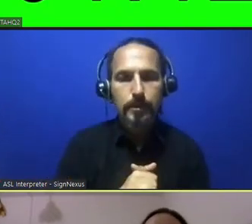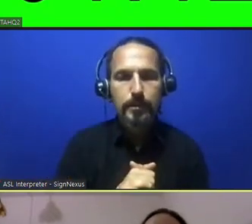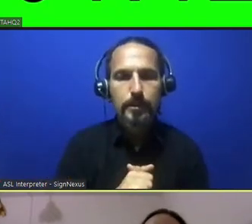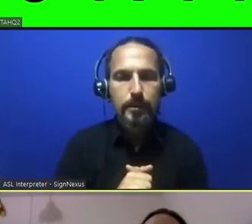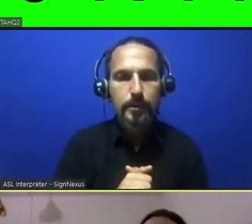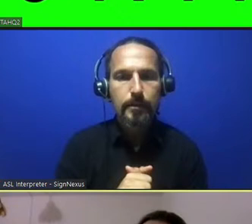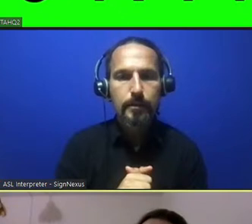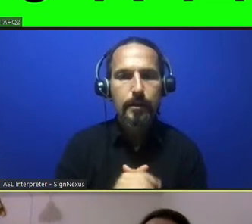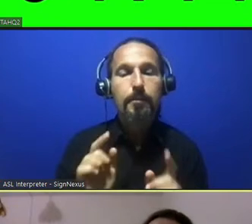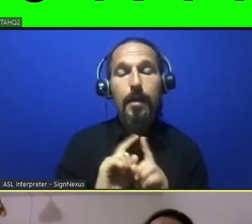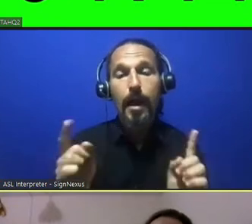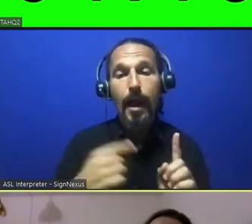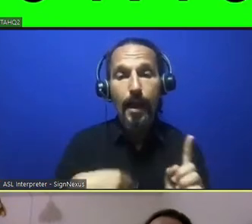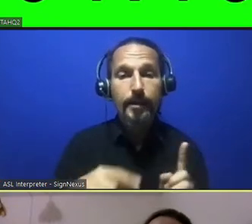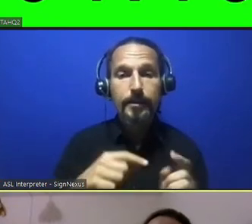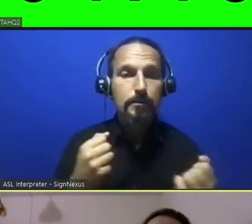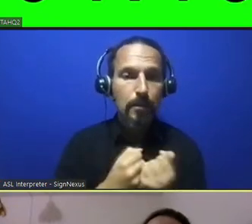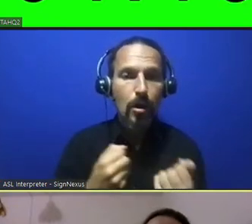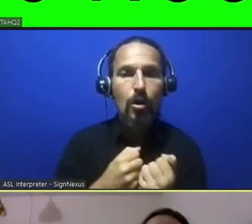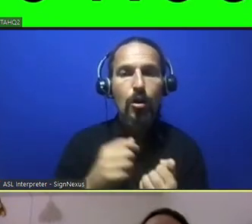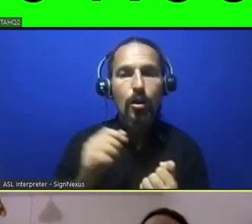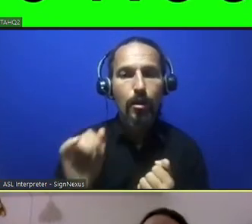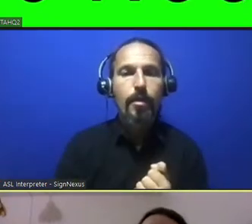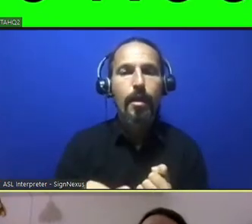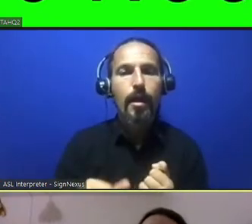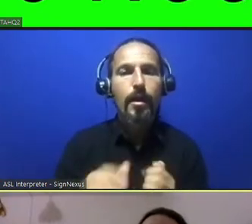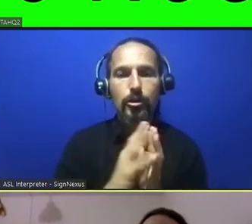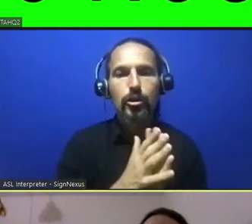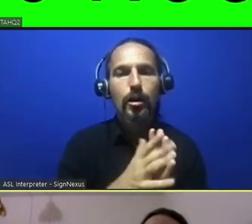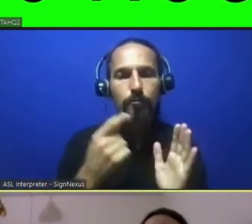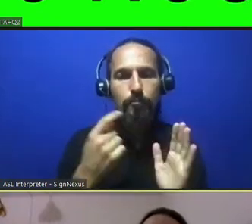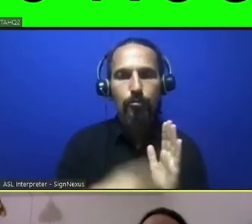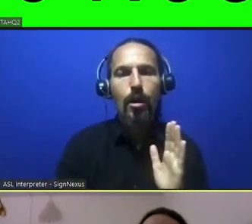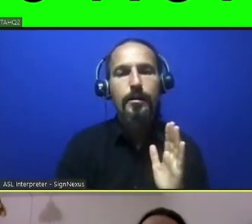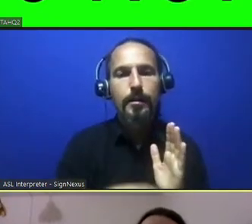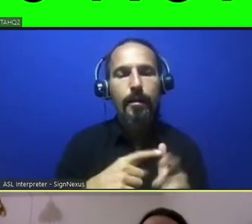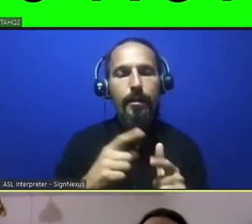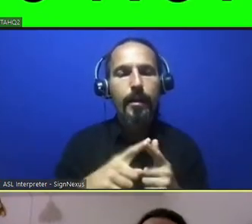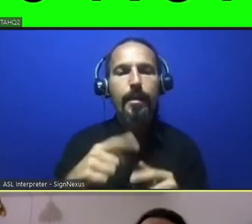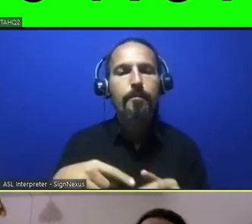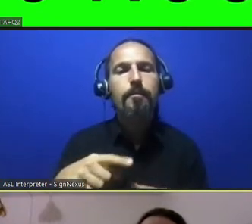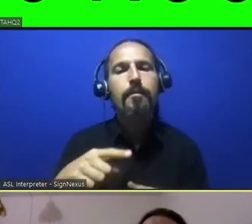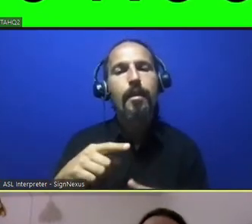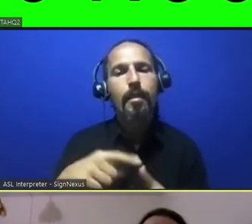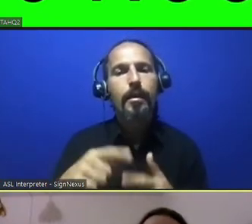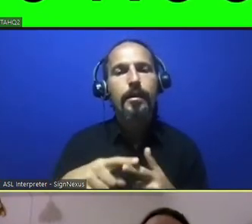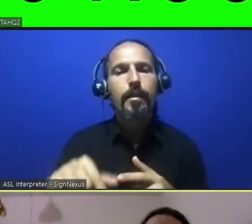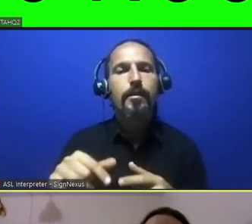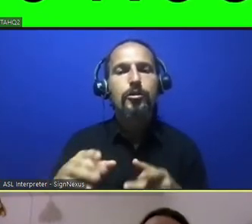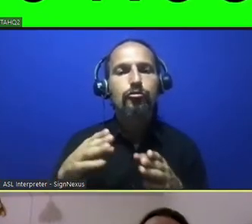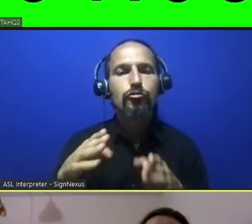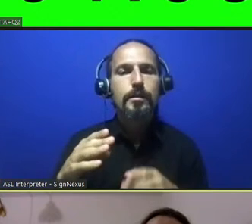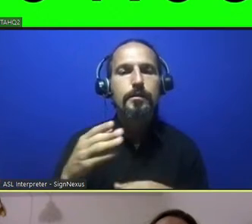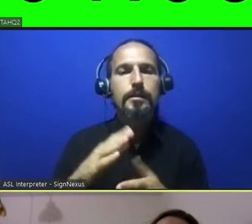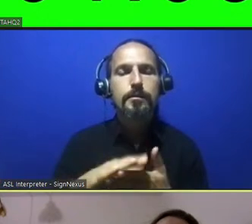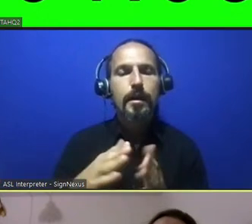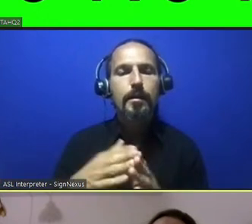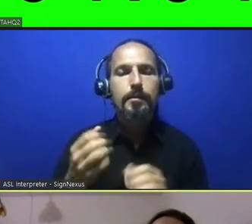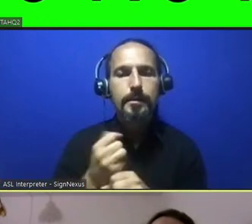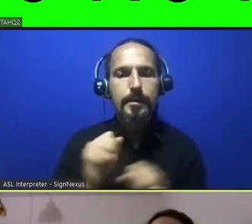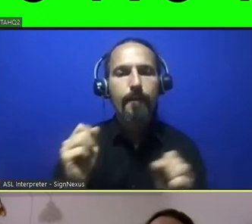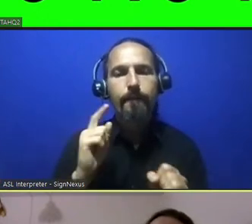but i do support congestion pricing and it'll be able to make our streets safer i think it needs to go further in the